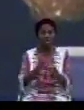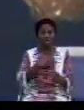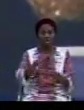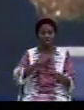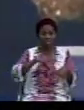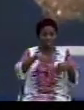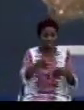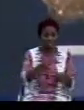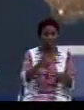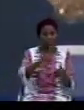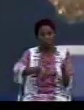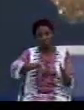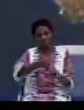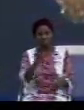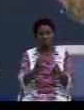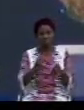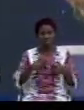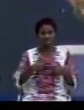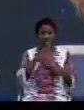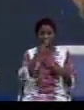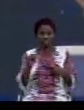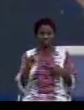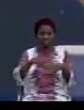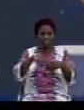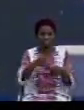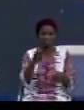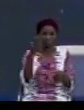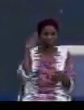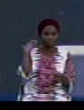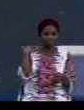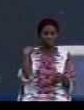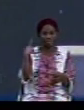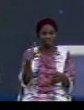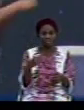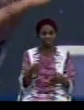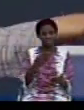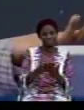you, the silver and the gold, the